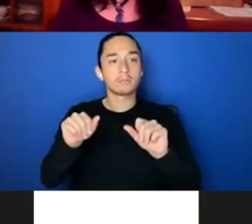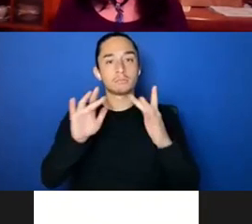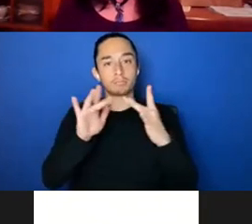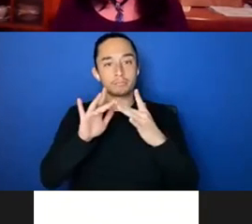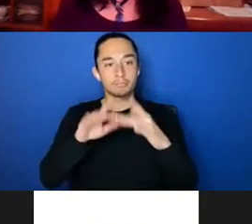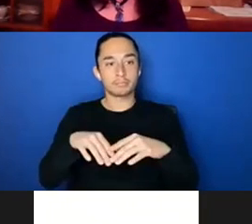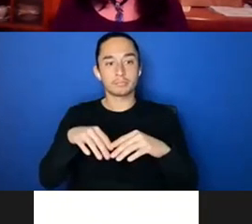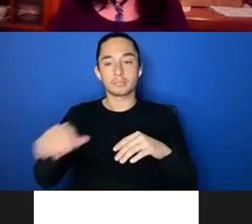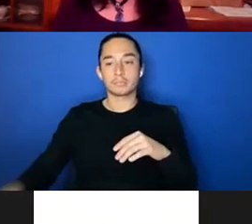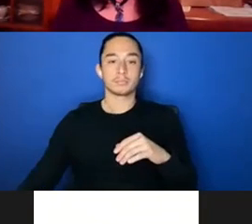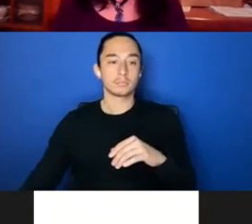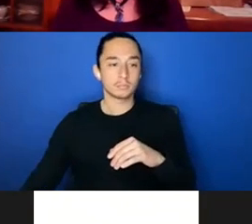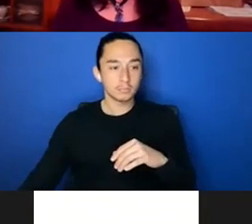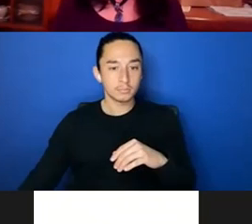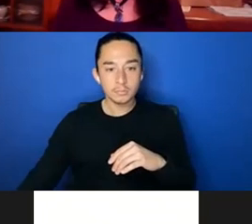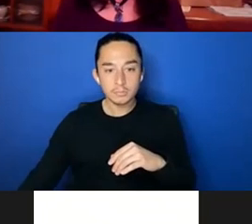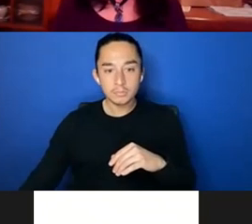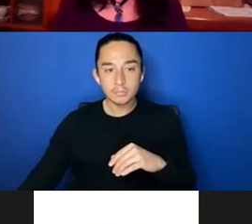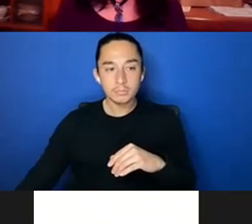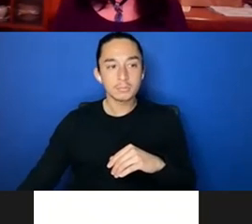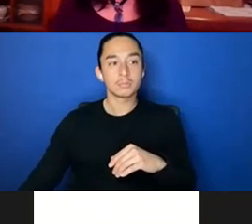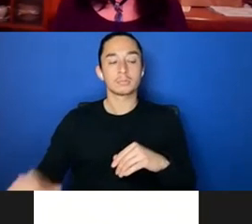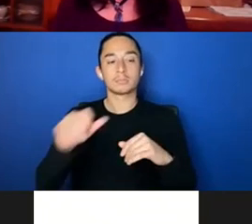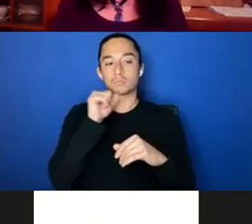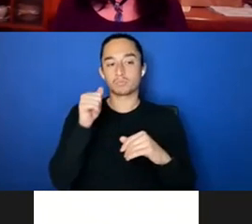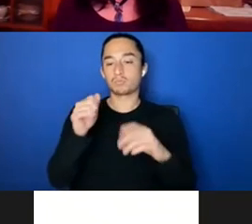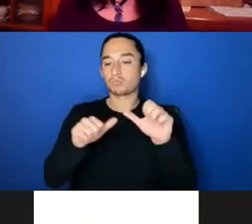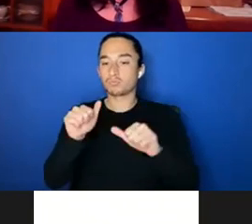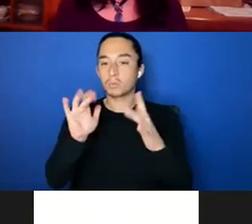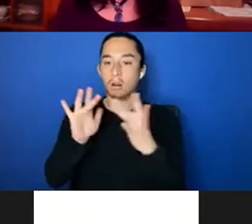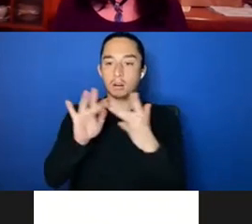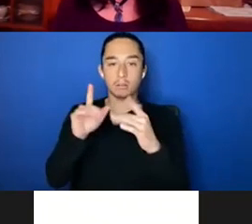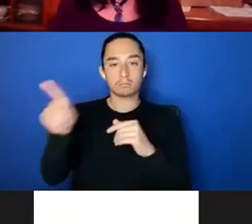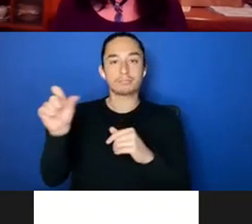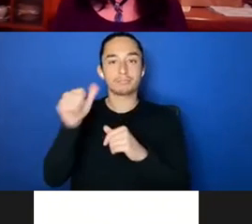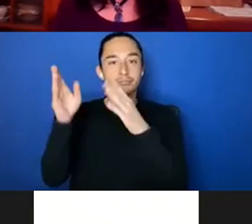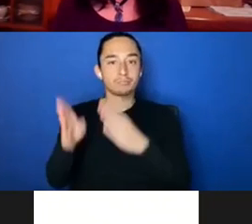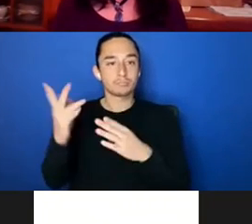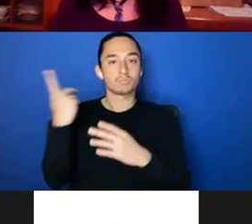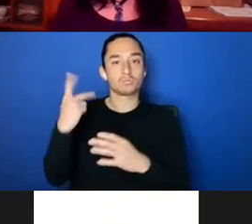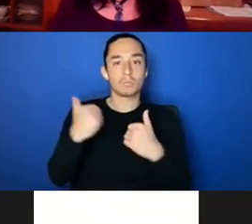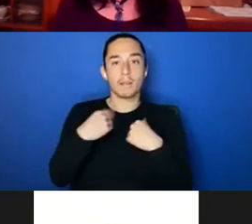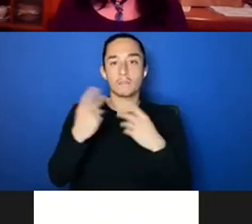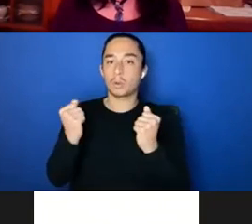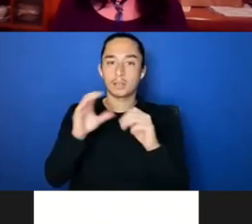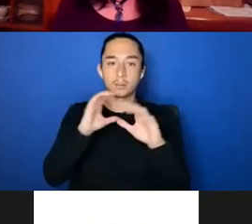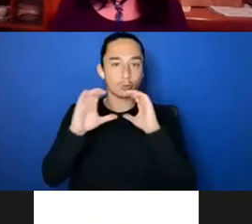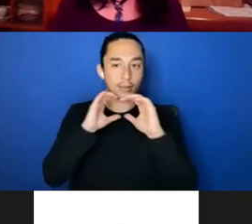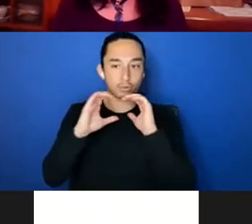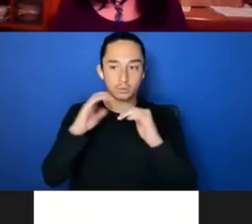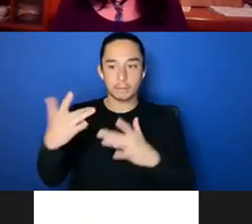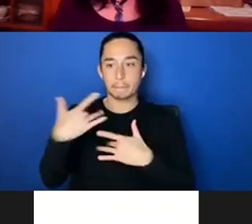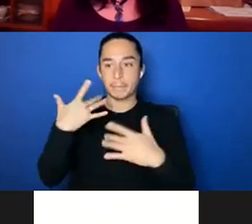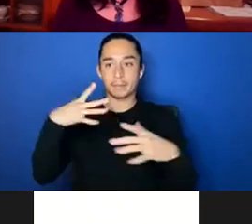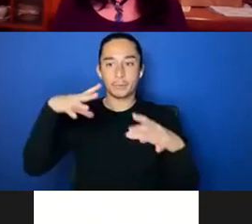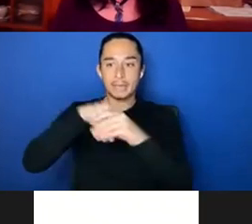She, if she does not have the answers, she and I have a very quick communication turnaround, usually